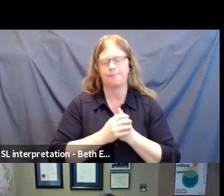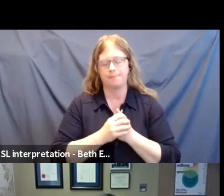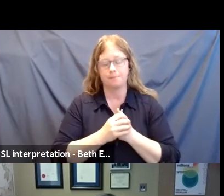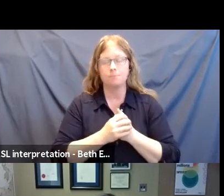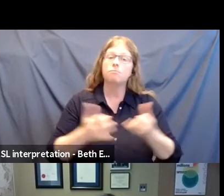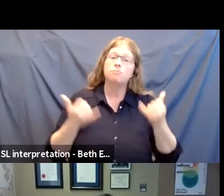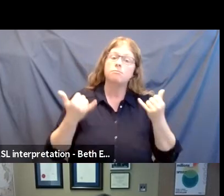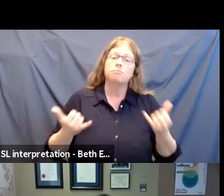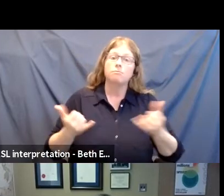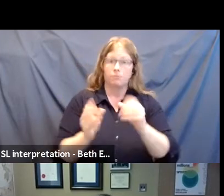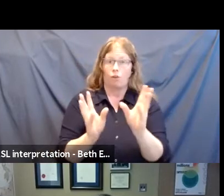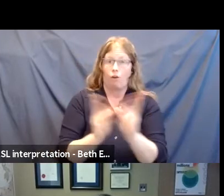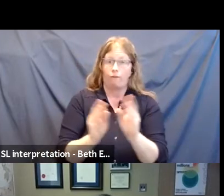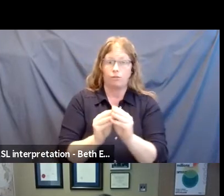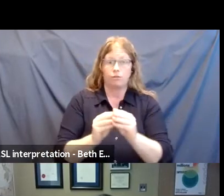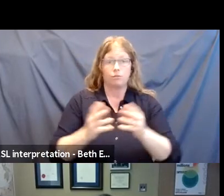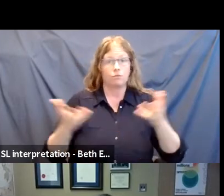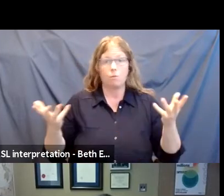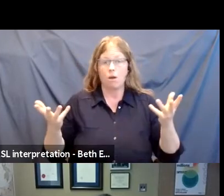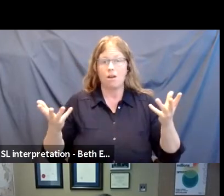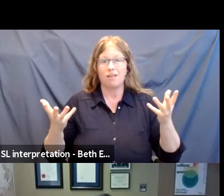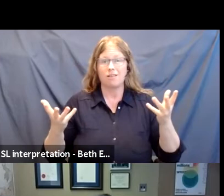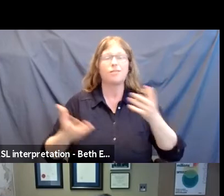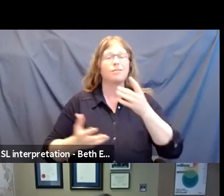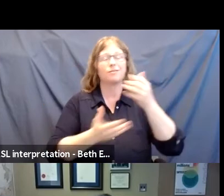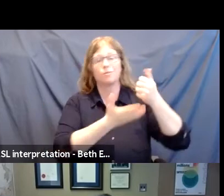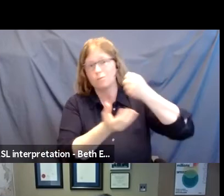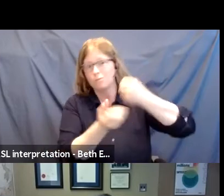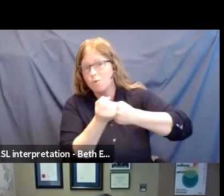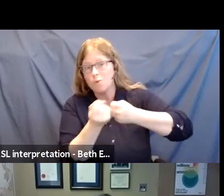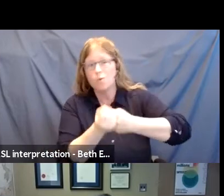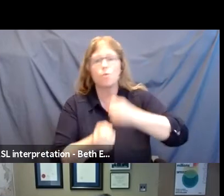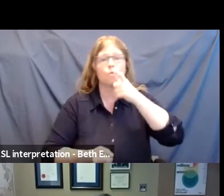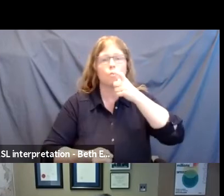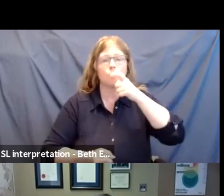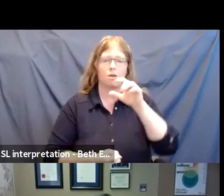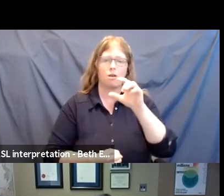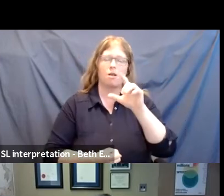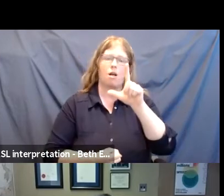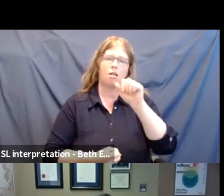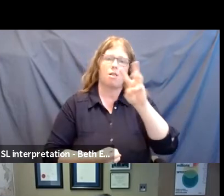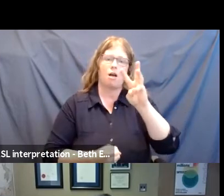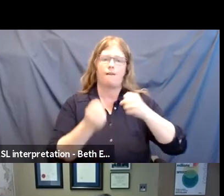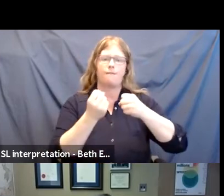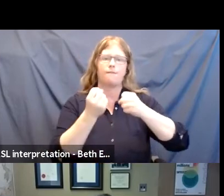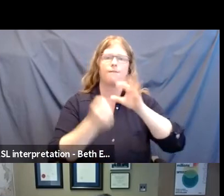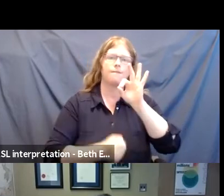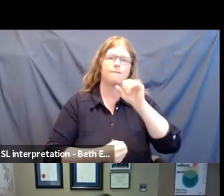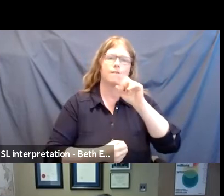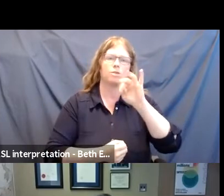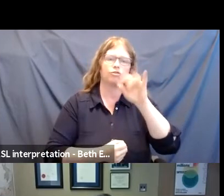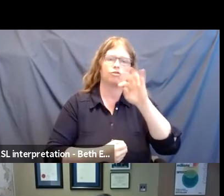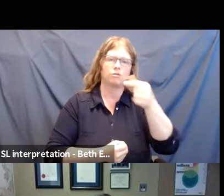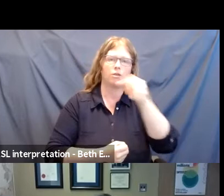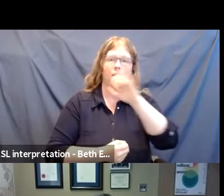Today's event would not have been possible without our funder, the Law Foundation of Ontario. Those that don't know, Connecting